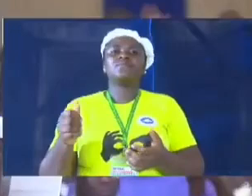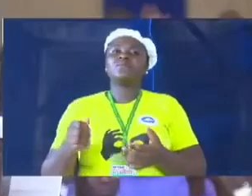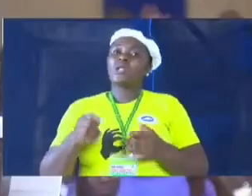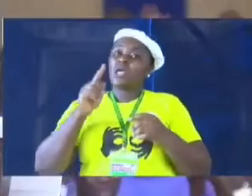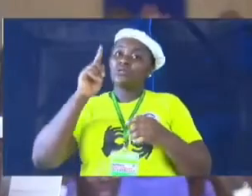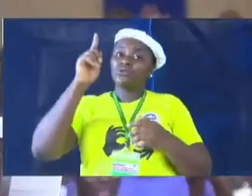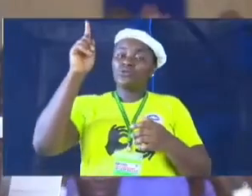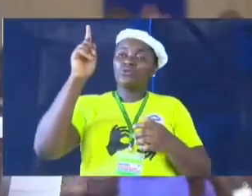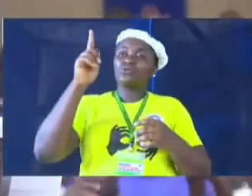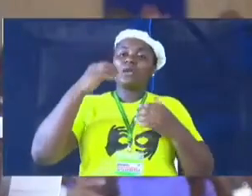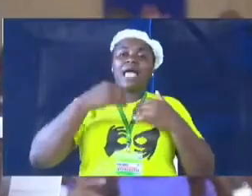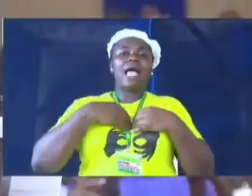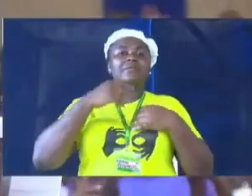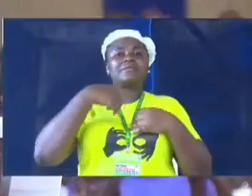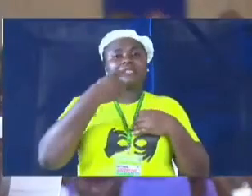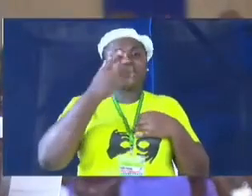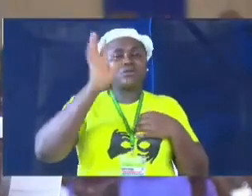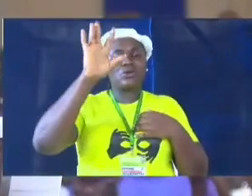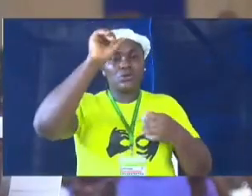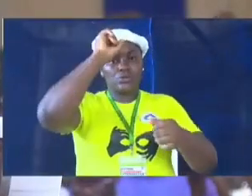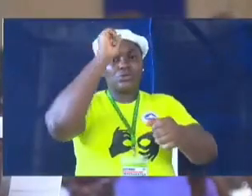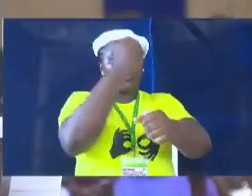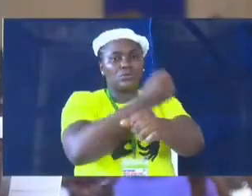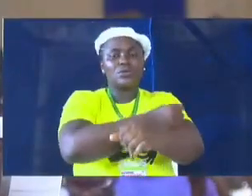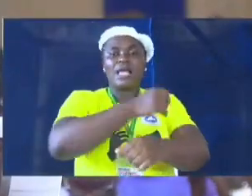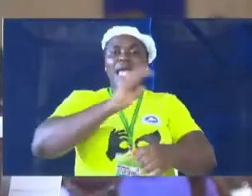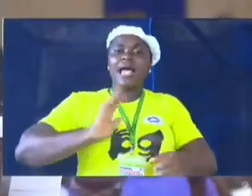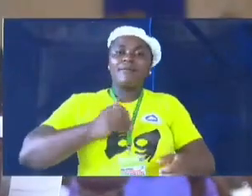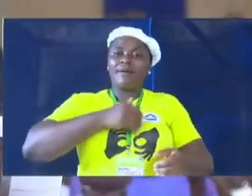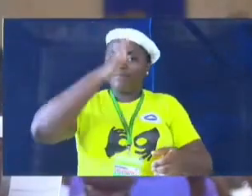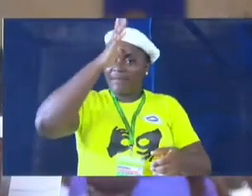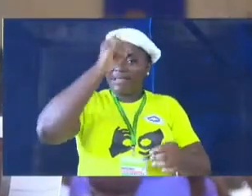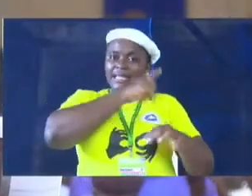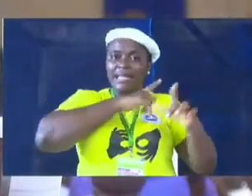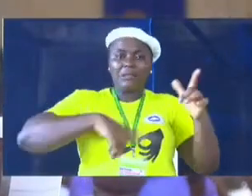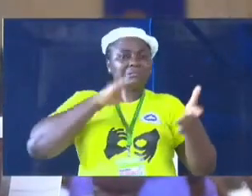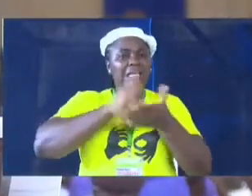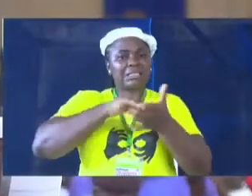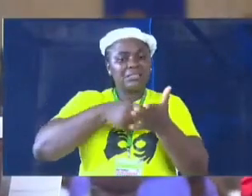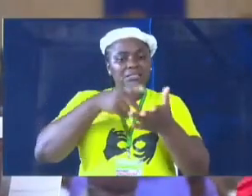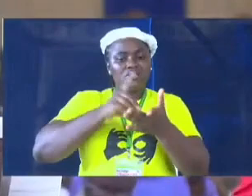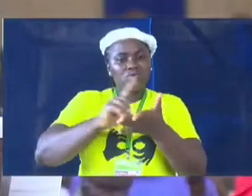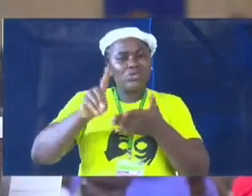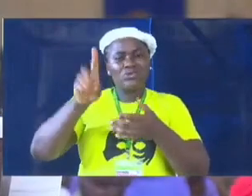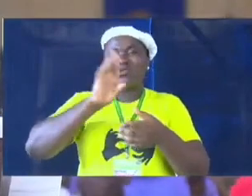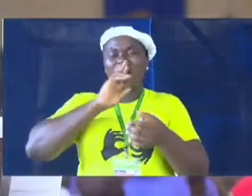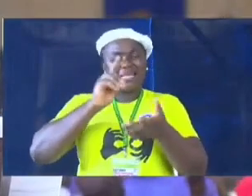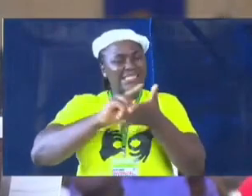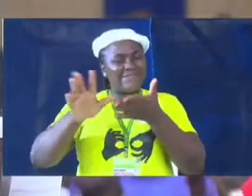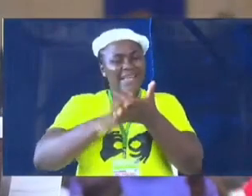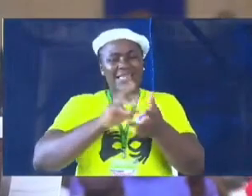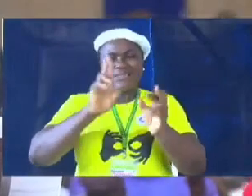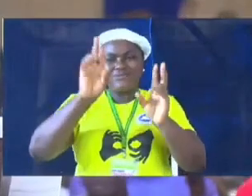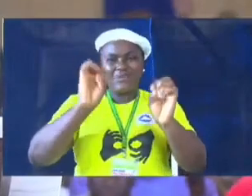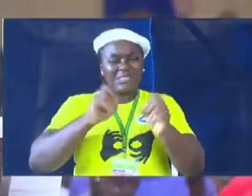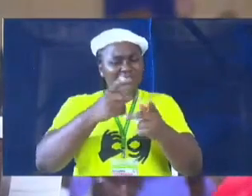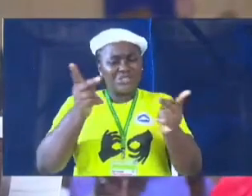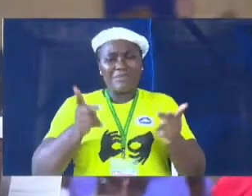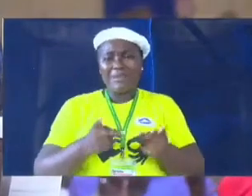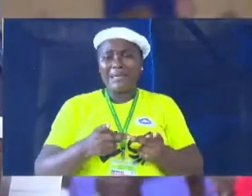you have told your son, our father in the Lord, that this week you are divinely repositioned man.